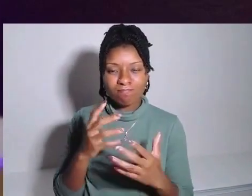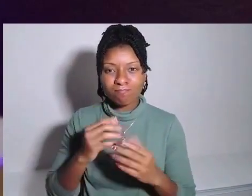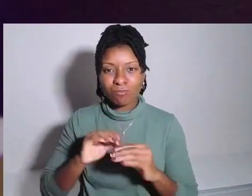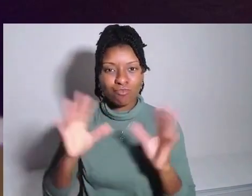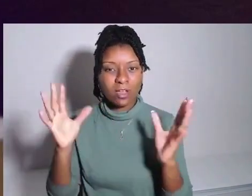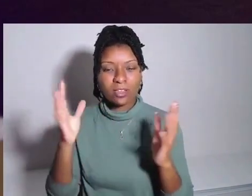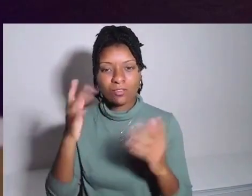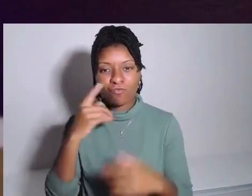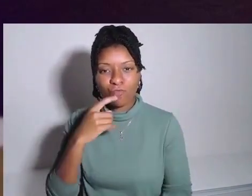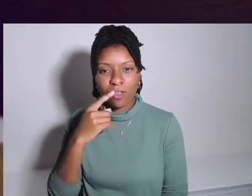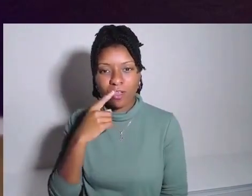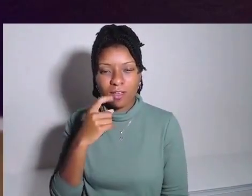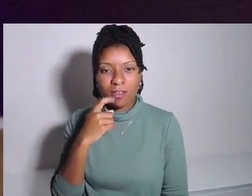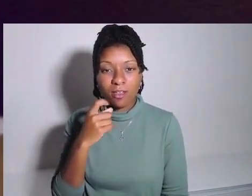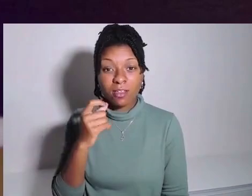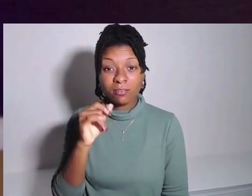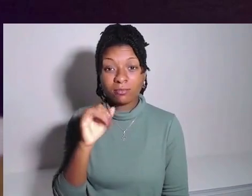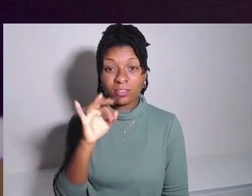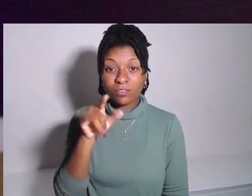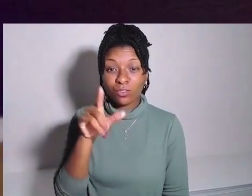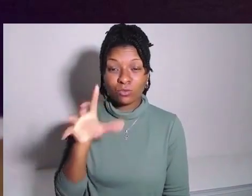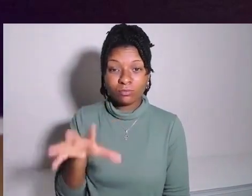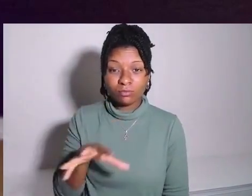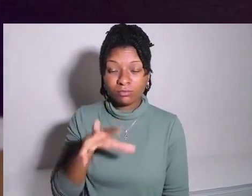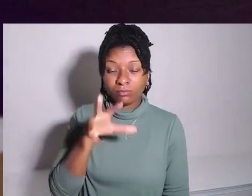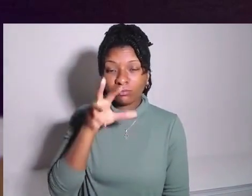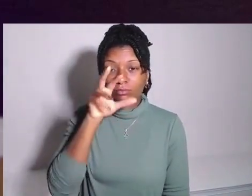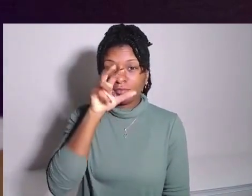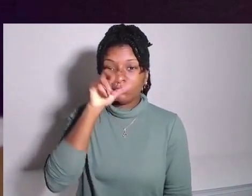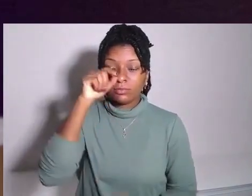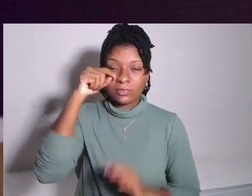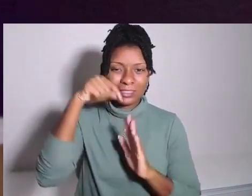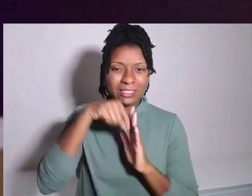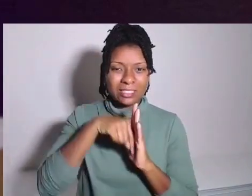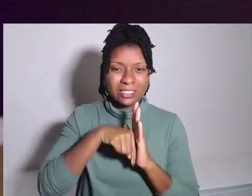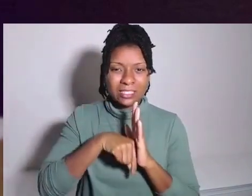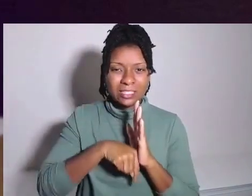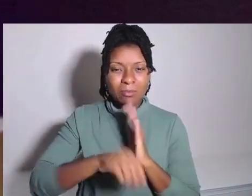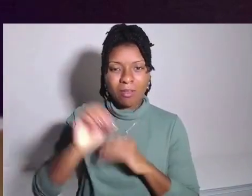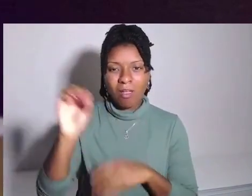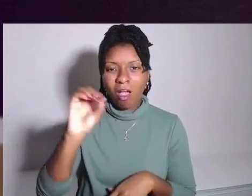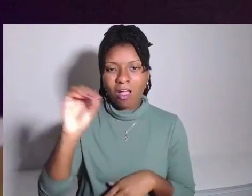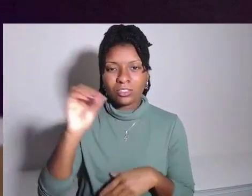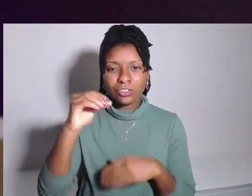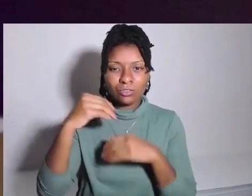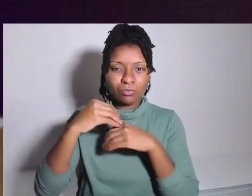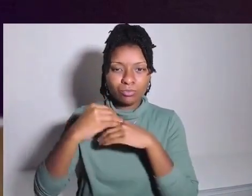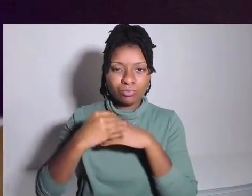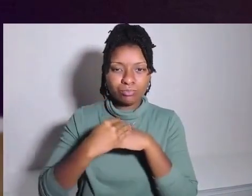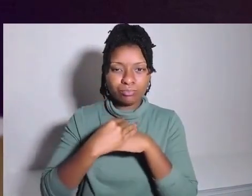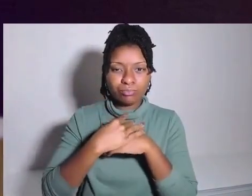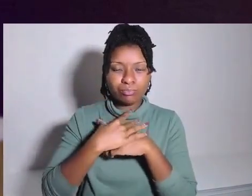breath does to the blood as it moves around and brings oxygen,